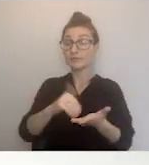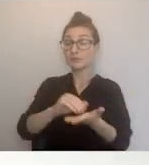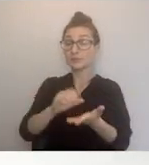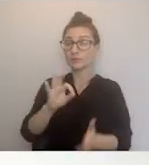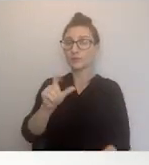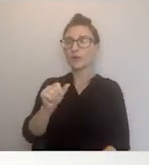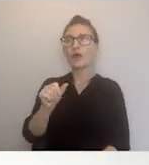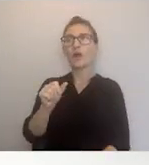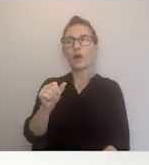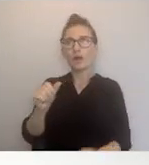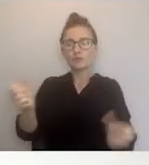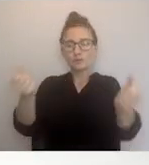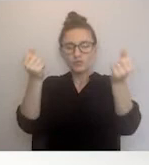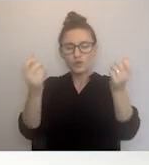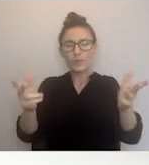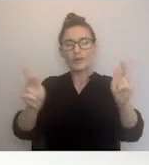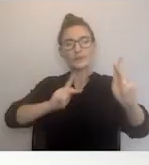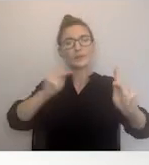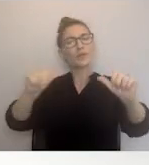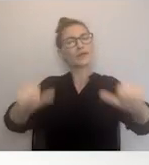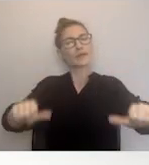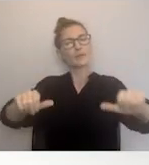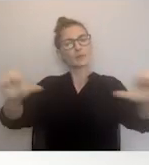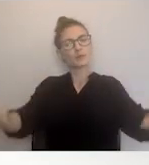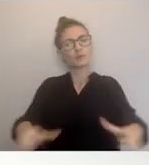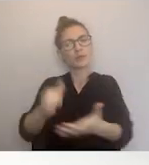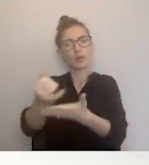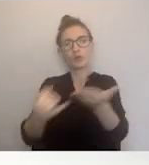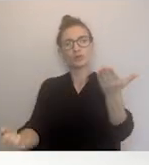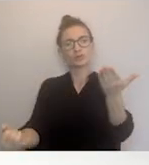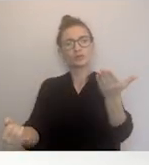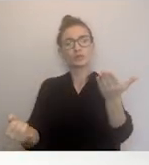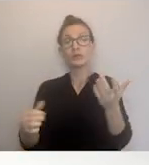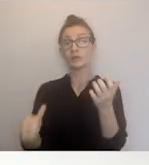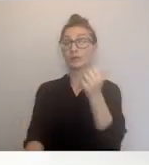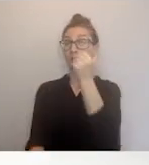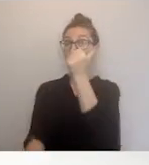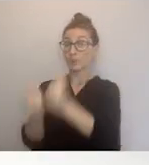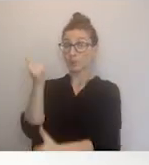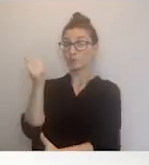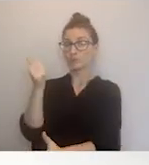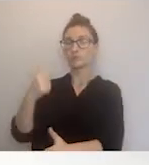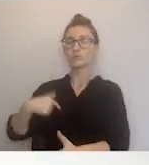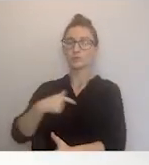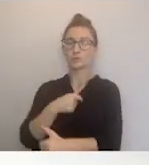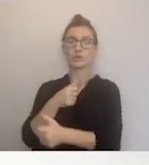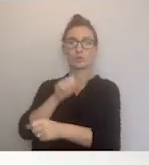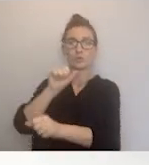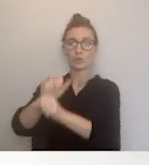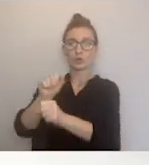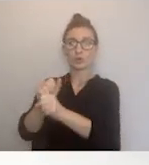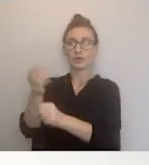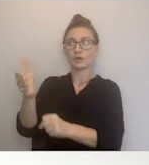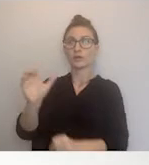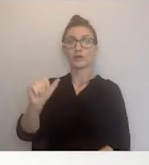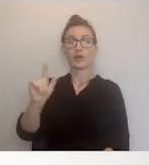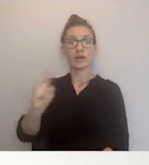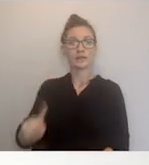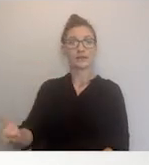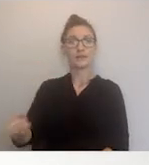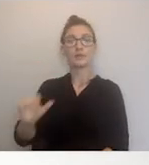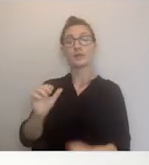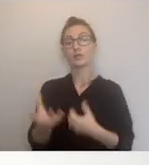have so many people that are capable of doing the arts and really want to. The things that we do the most are working with